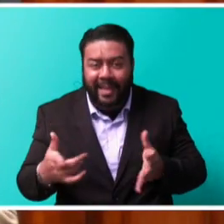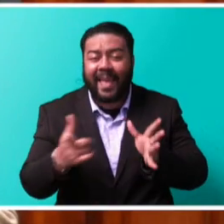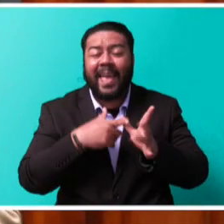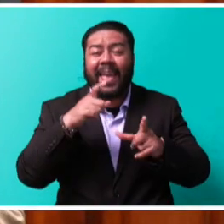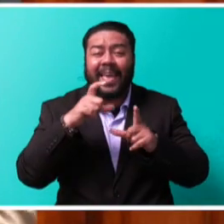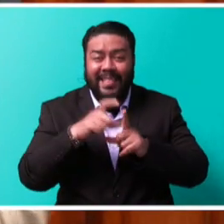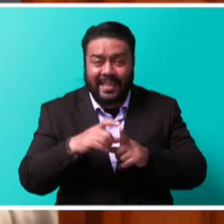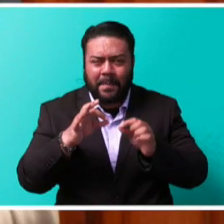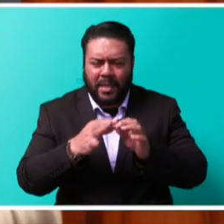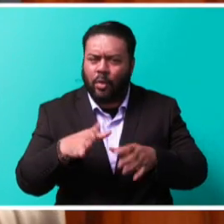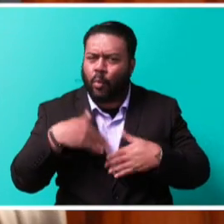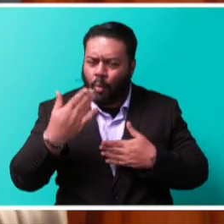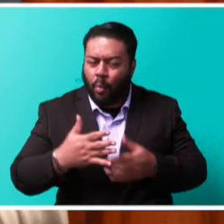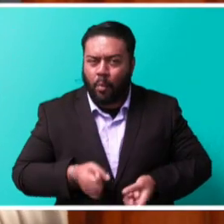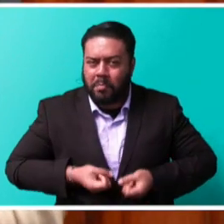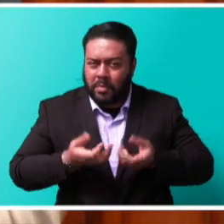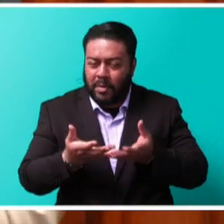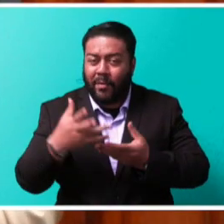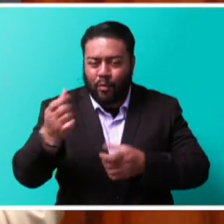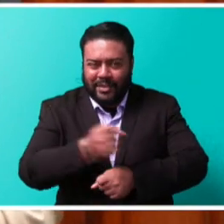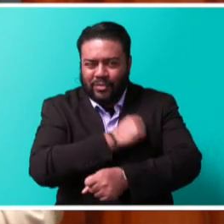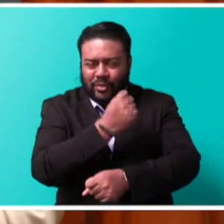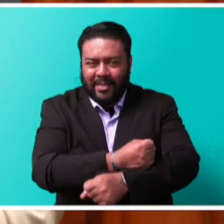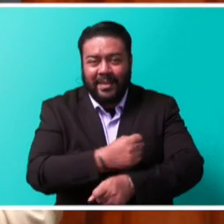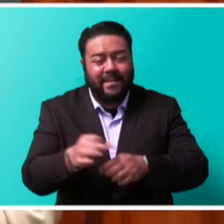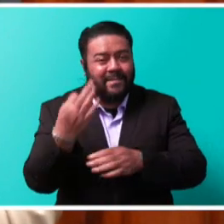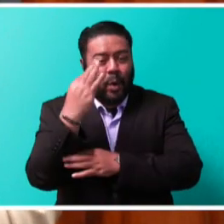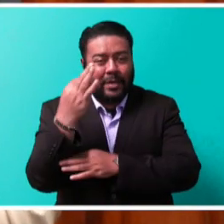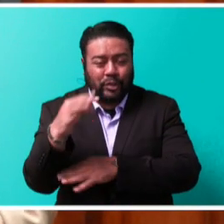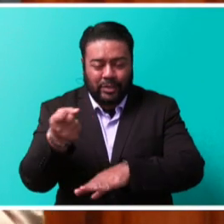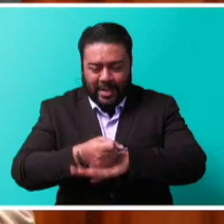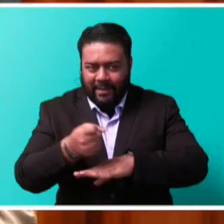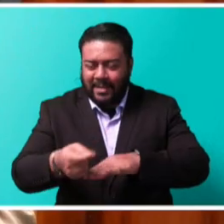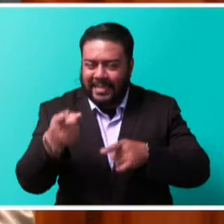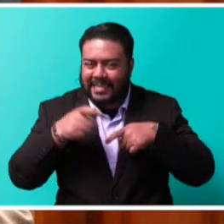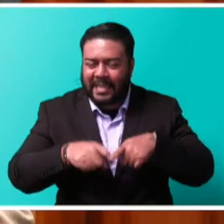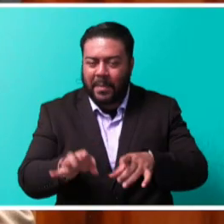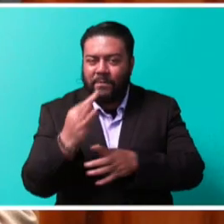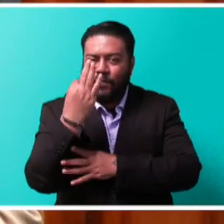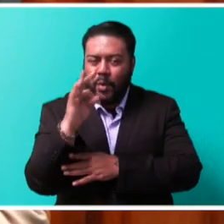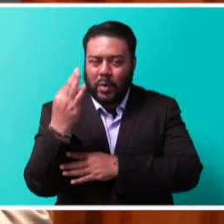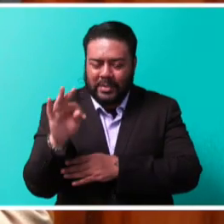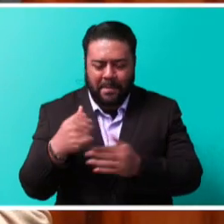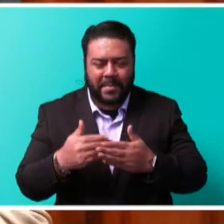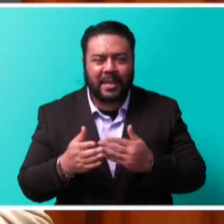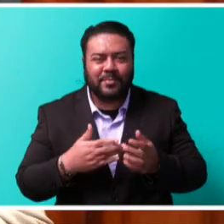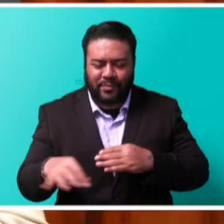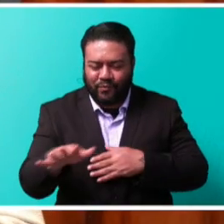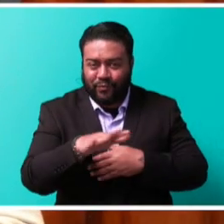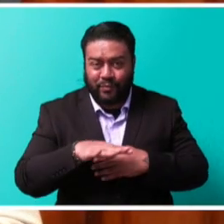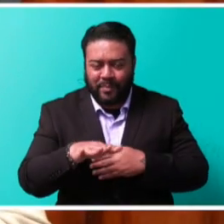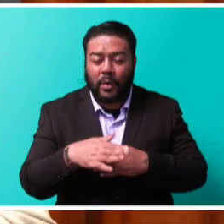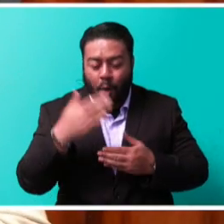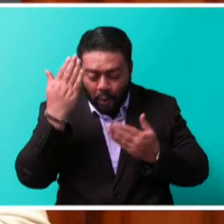ongoing commitment towards strengthening Fiji's forestry governance systems and sustainable forest management framework.